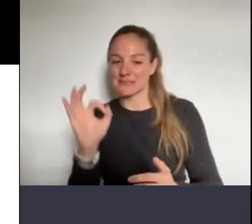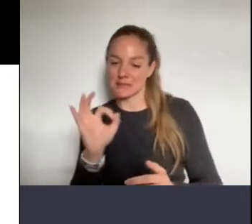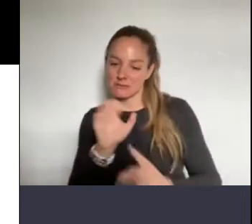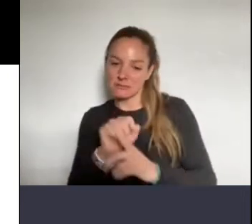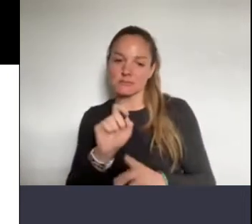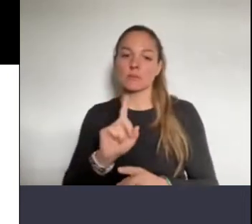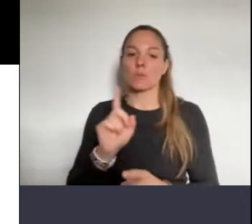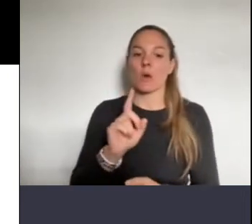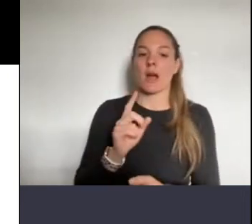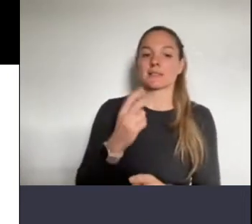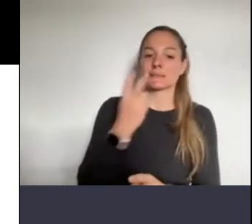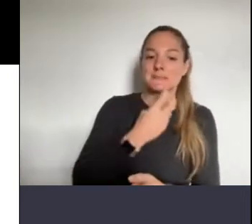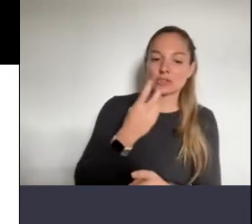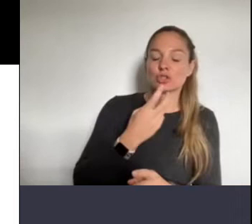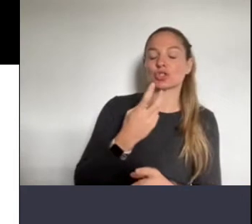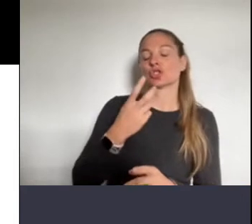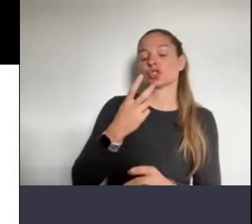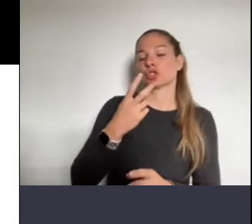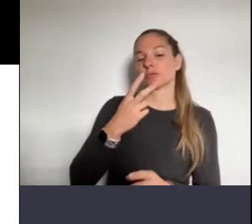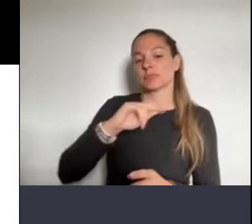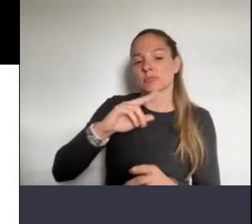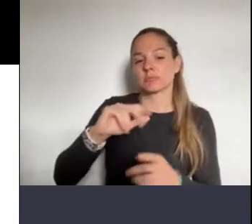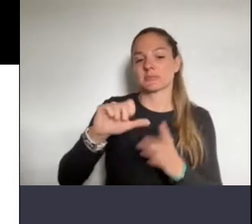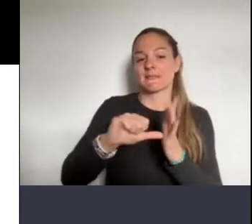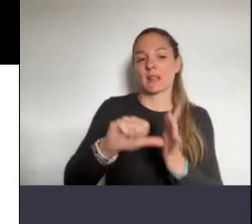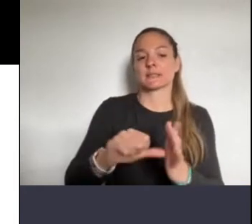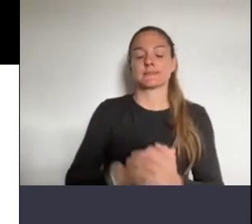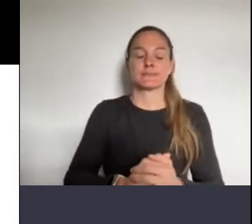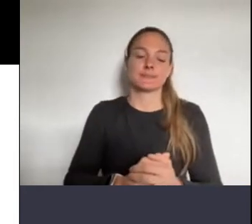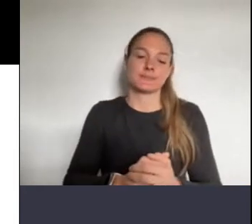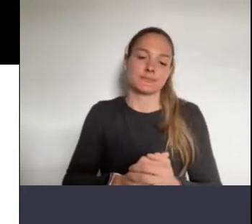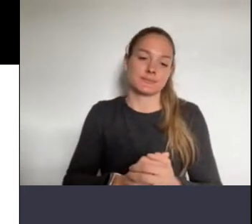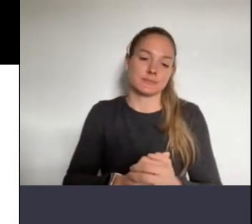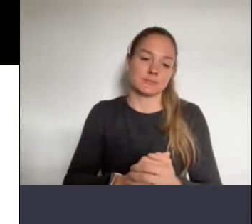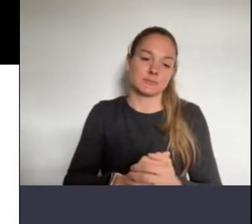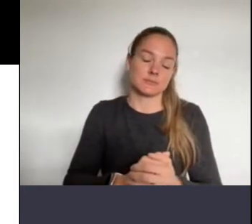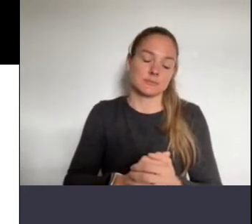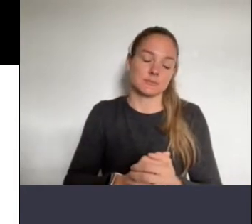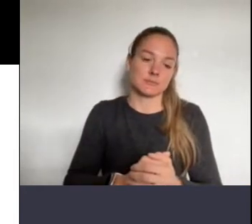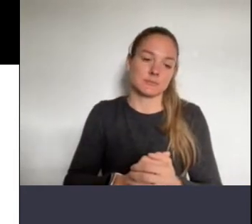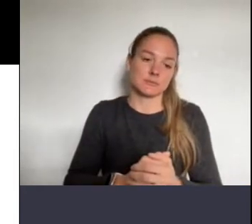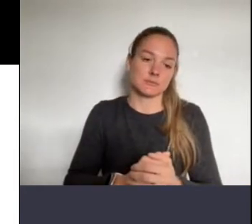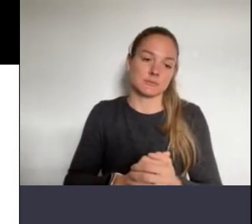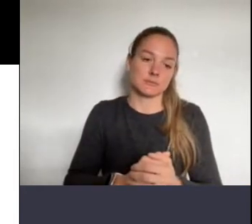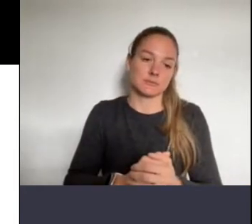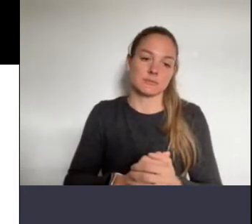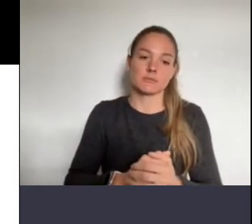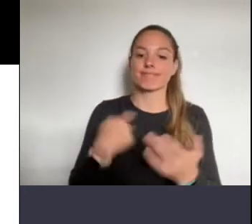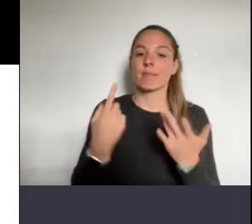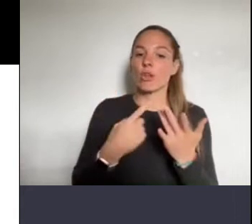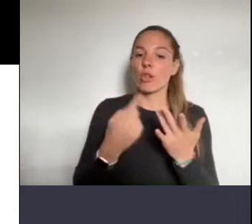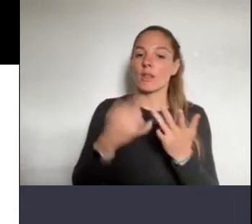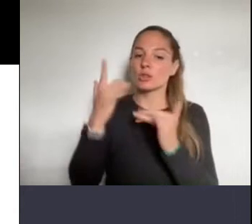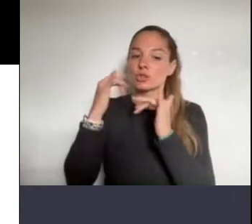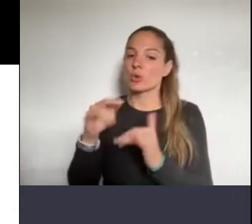around 42% of those who conducted the survey. There was also another survey that had been done